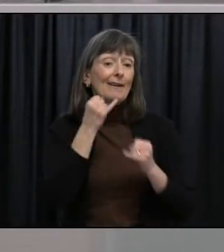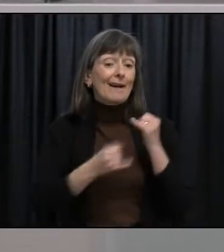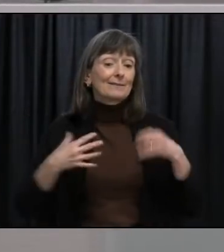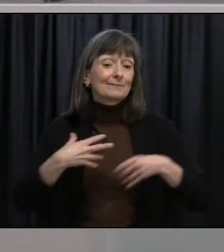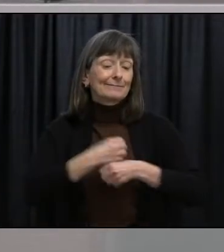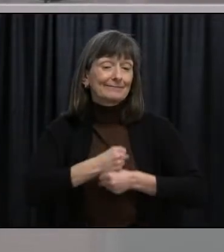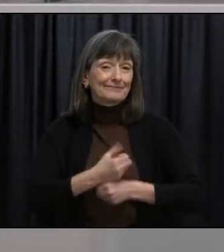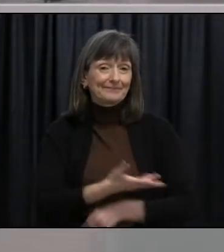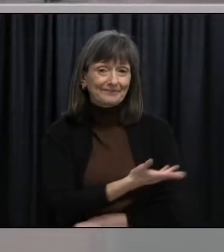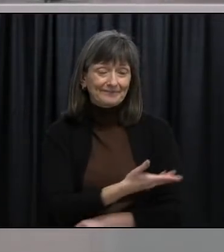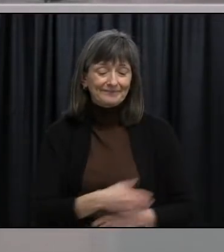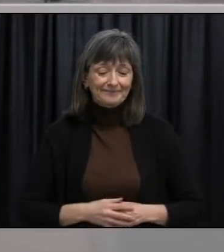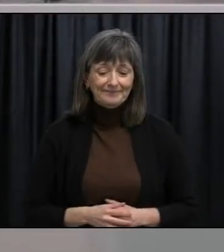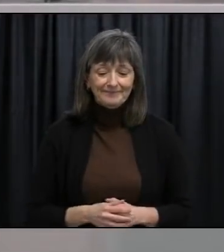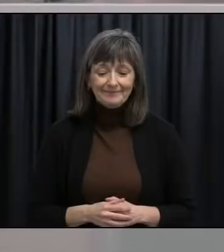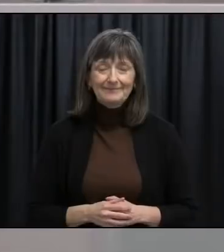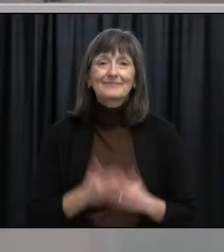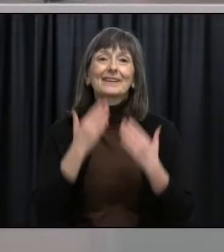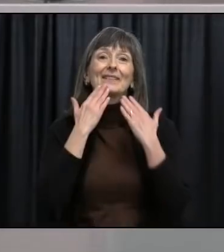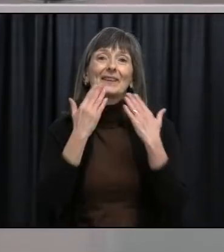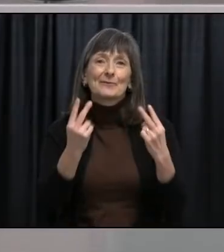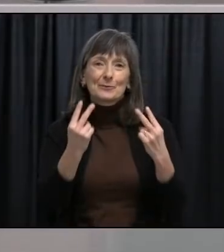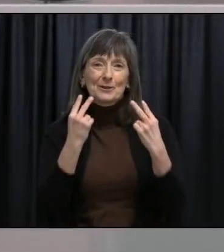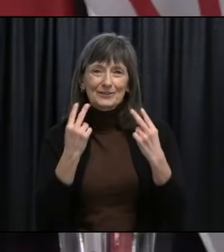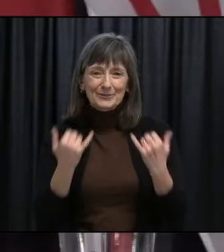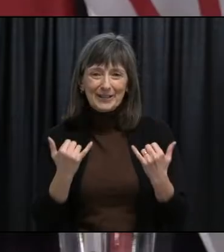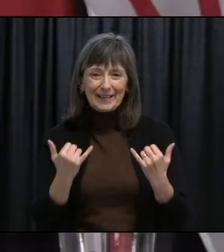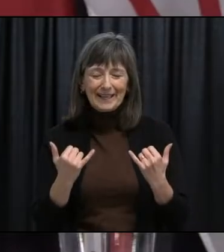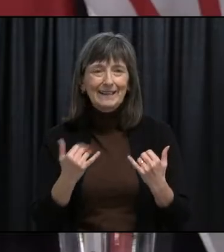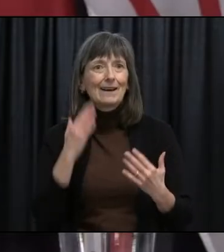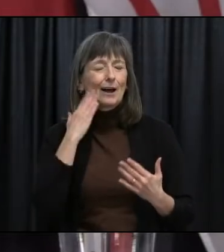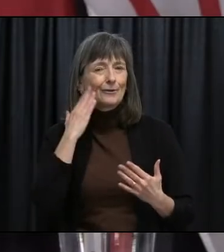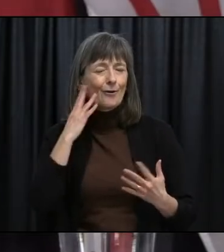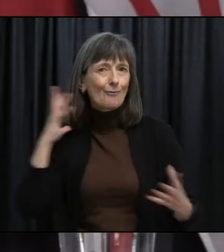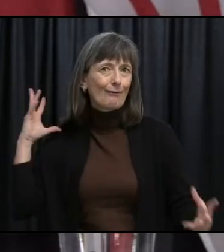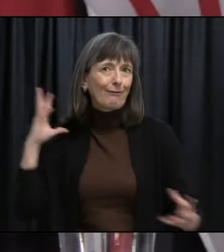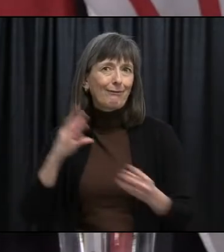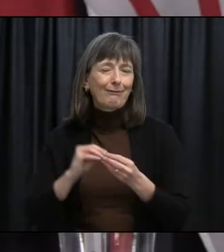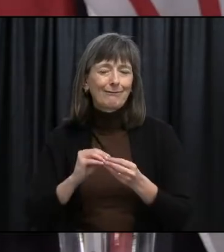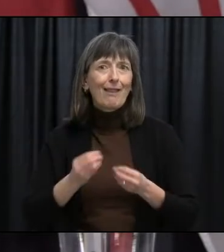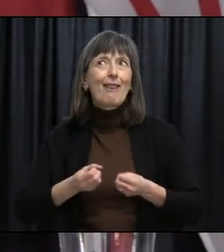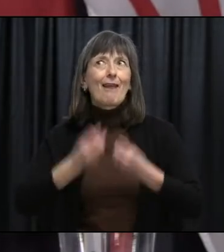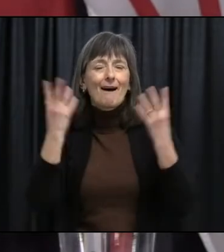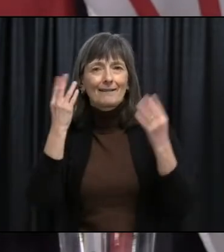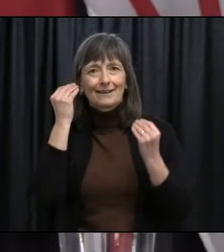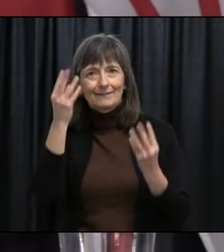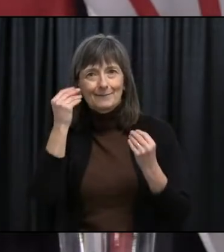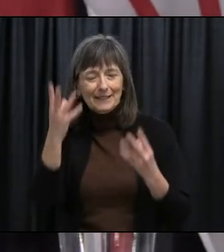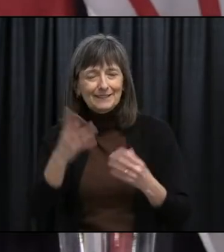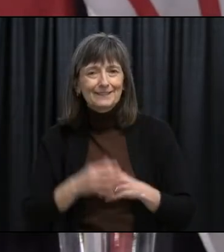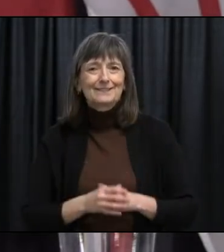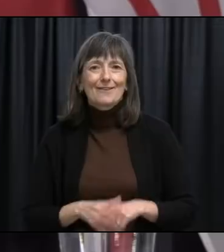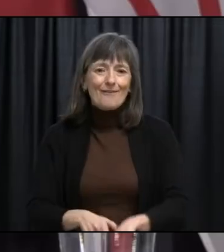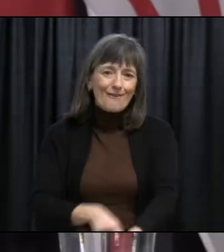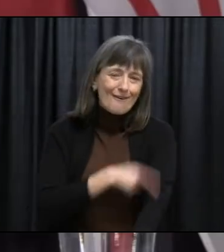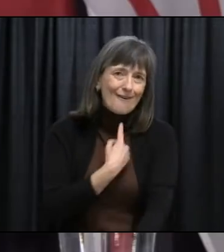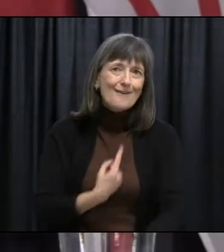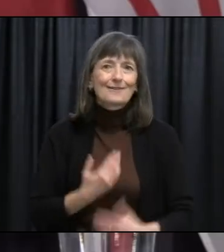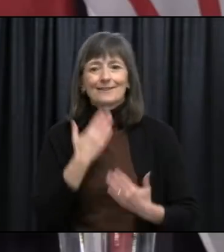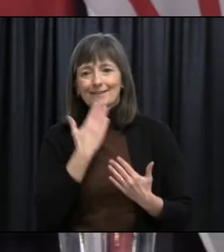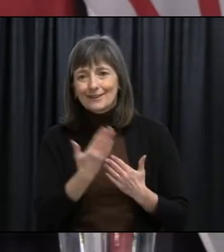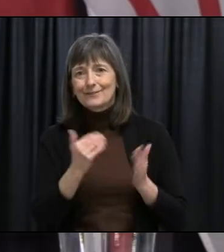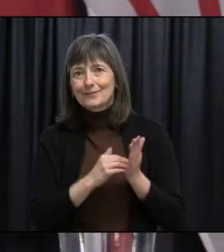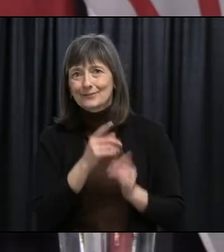today? Well, thanks everyone for joining. I know that was a lot to take in. There was a lot of information there, and thank you, Dr. Fitzgerald,